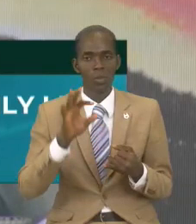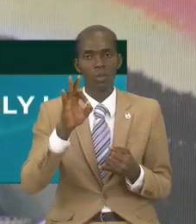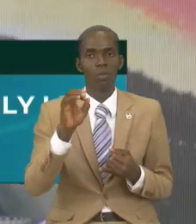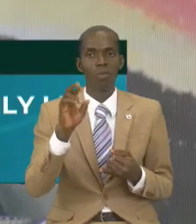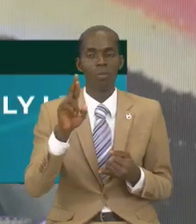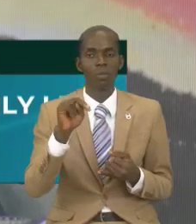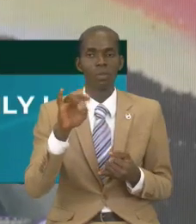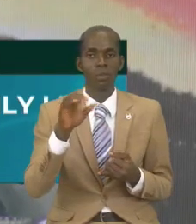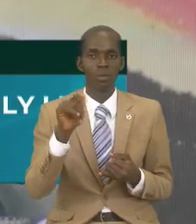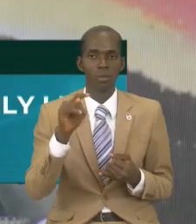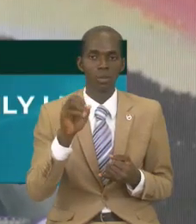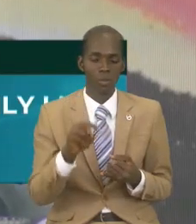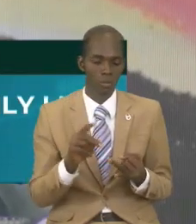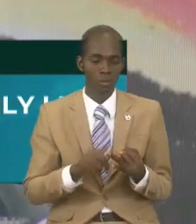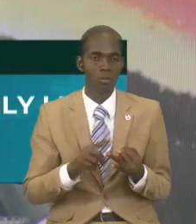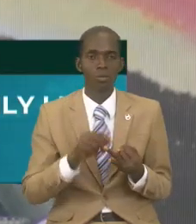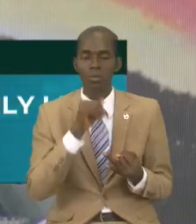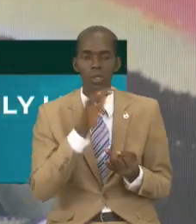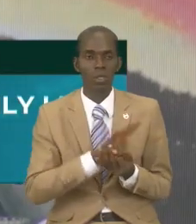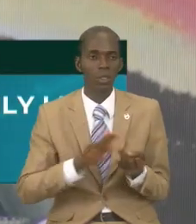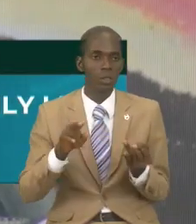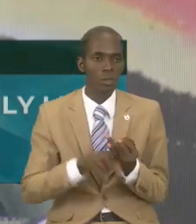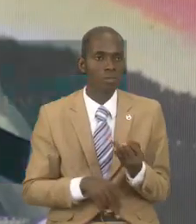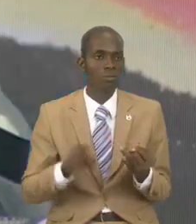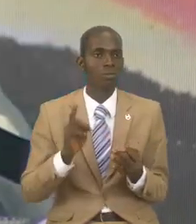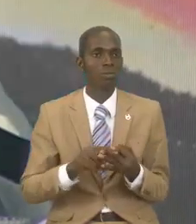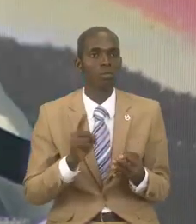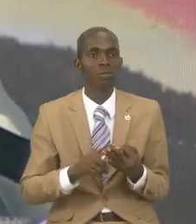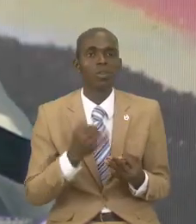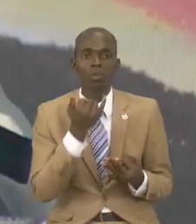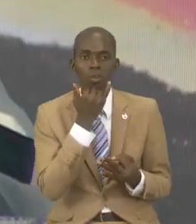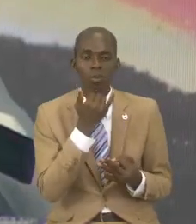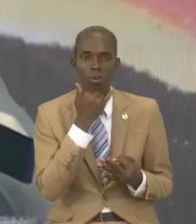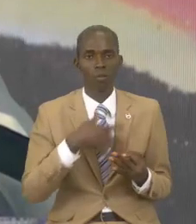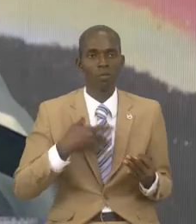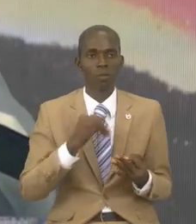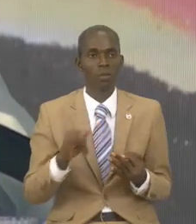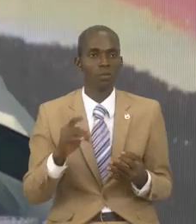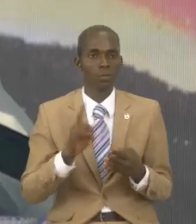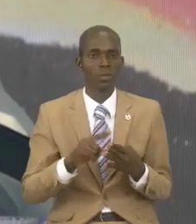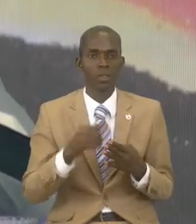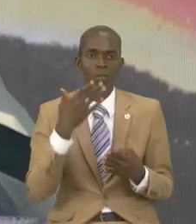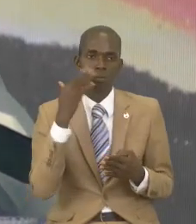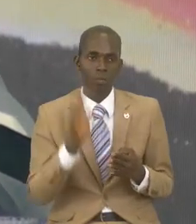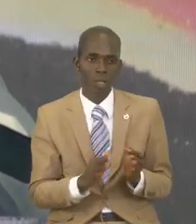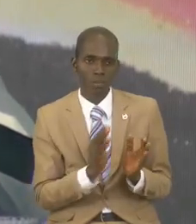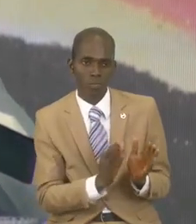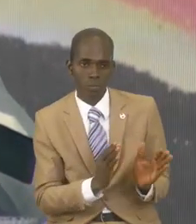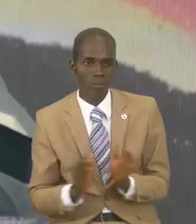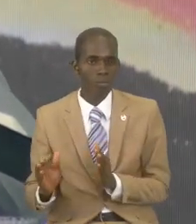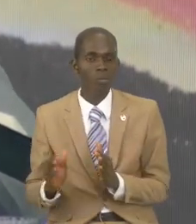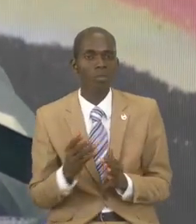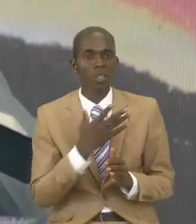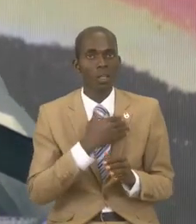uncleanness, inordinate affection, evil concupiscence, covetousness, which